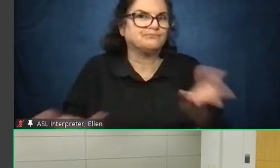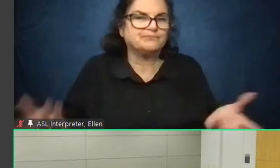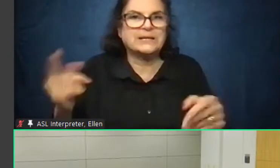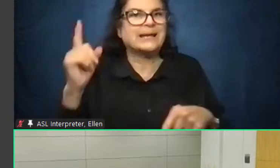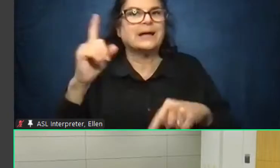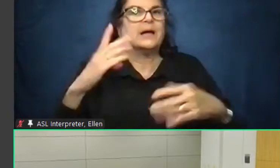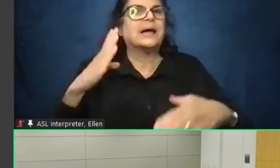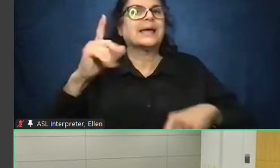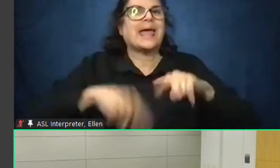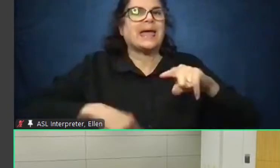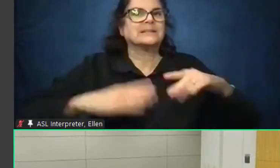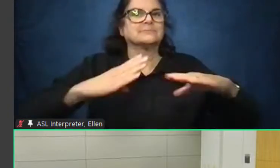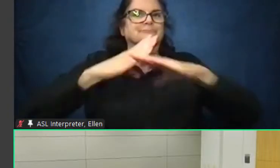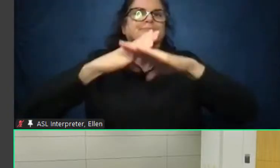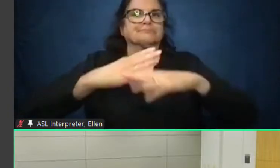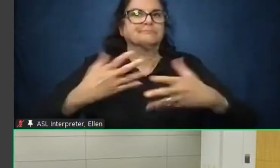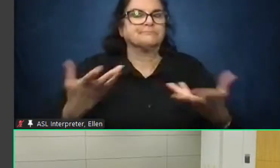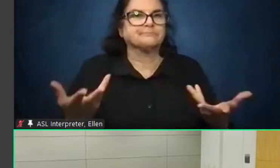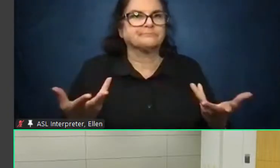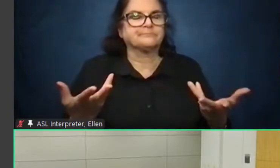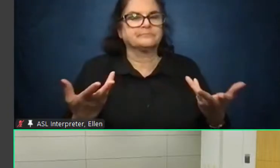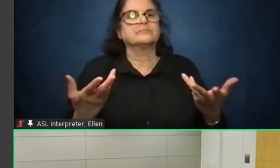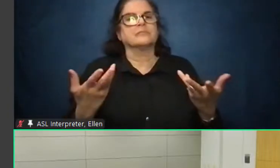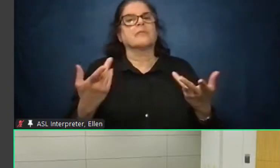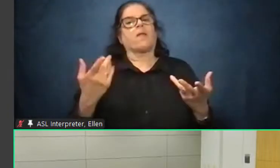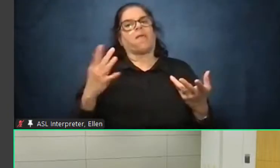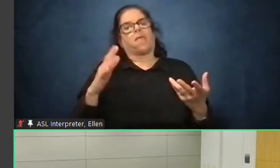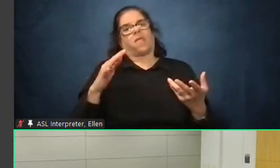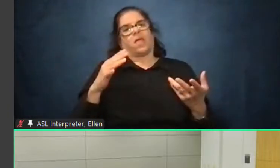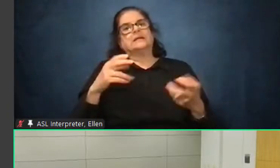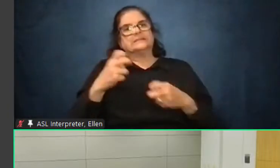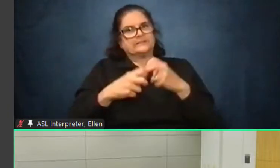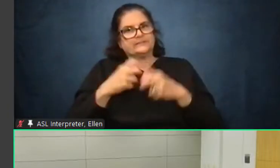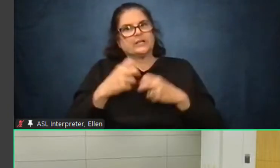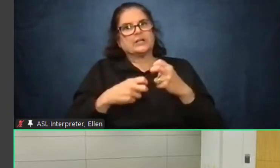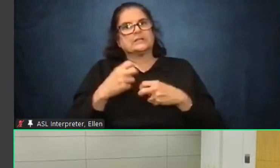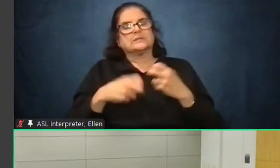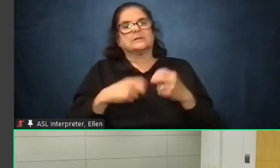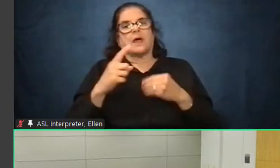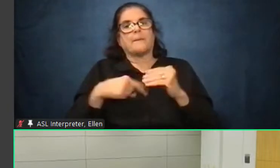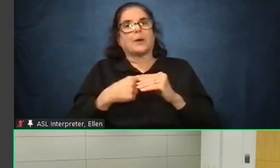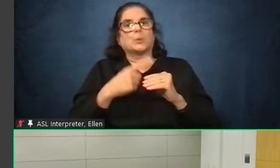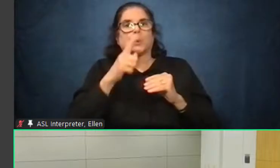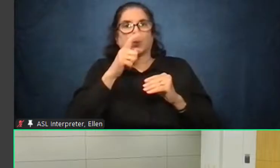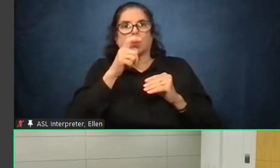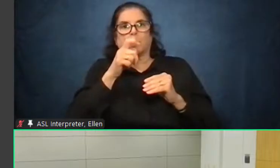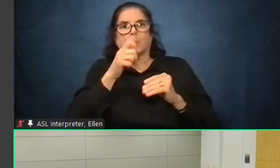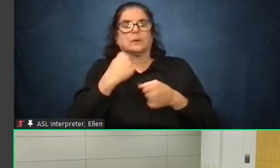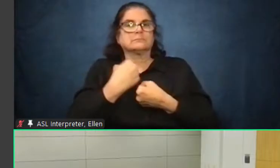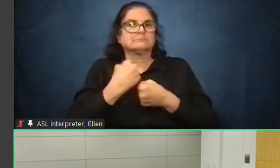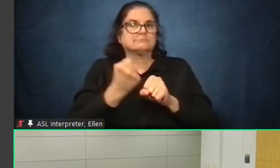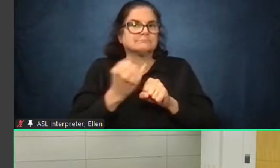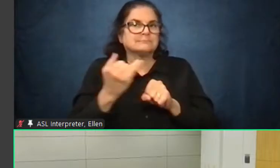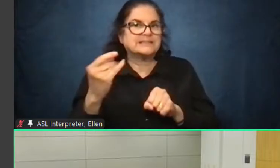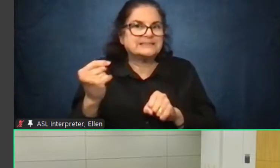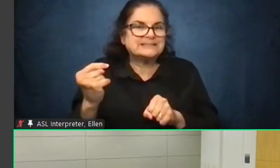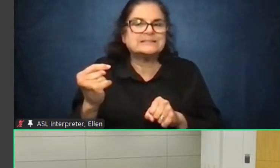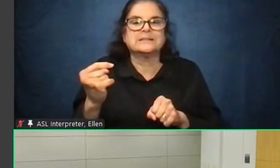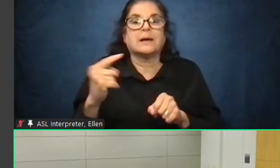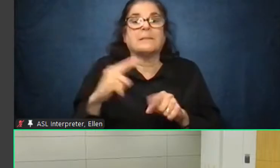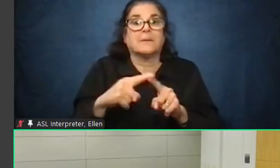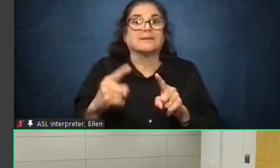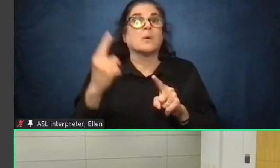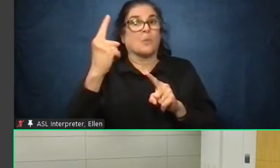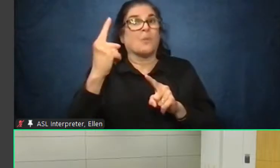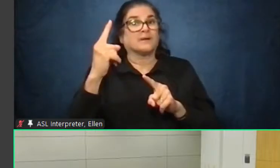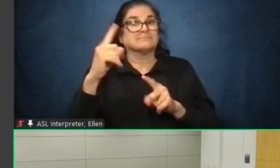So yeah, I think that's and I know that's it's difficult because of who provides them, but that actually did remind me that someone raised that with